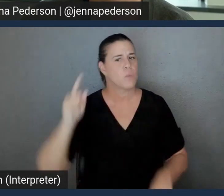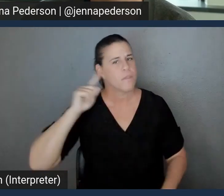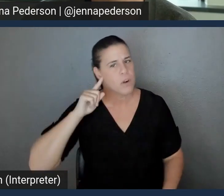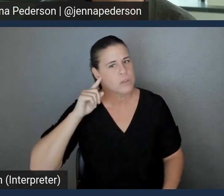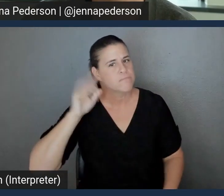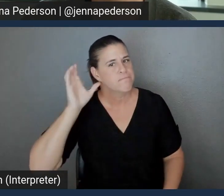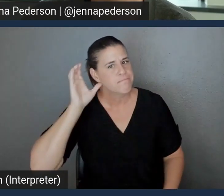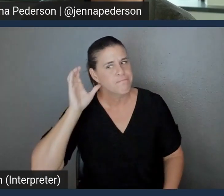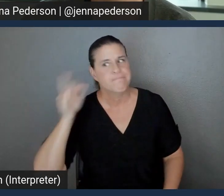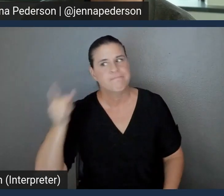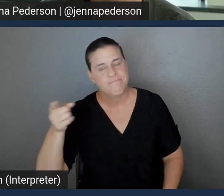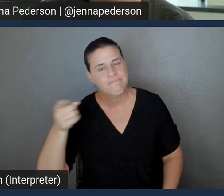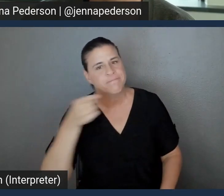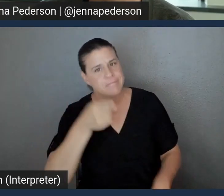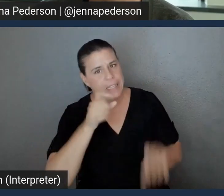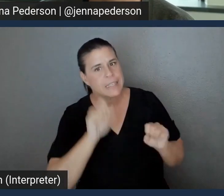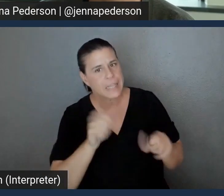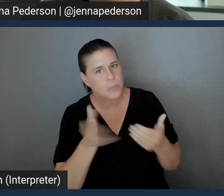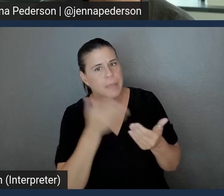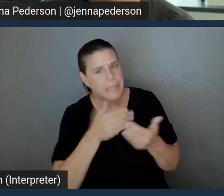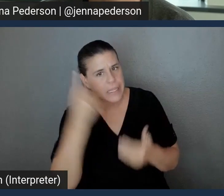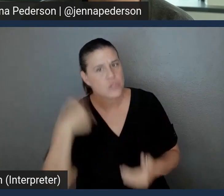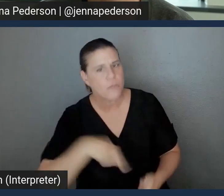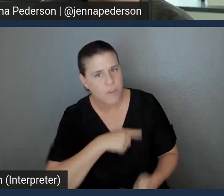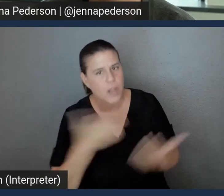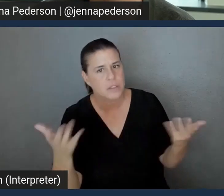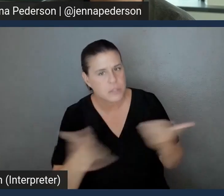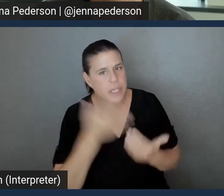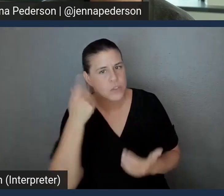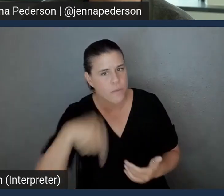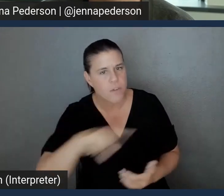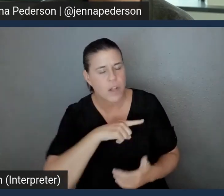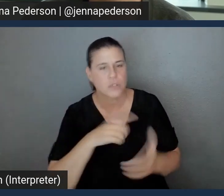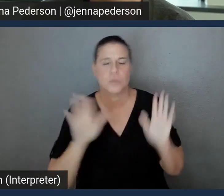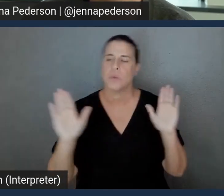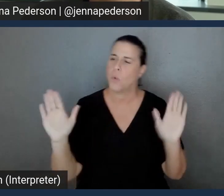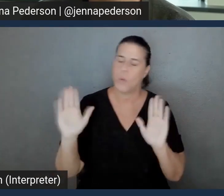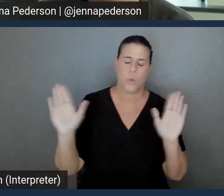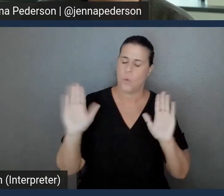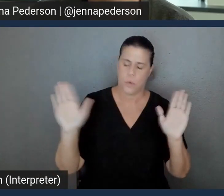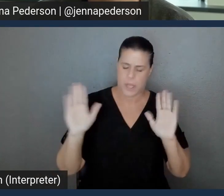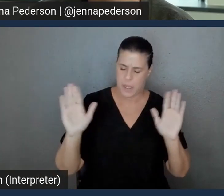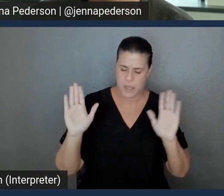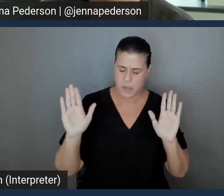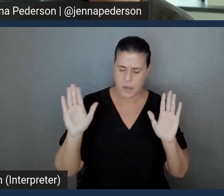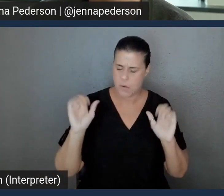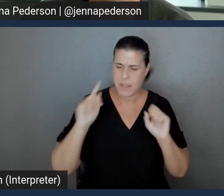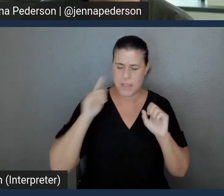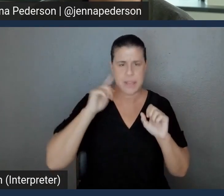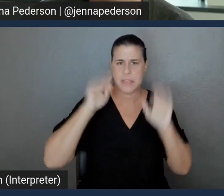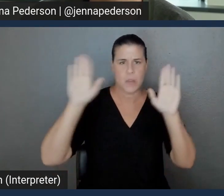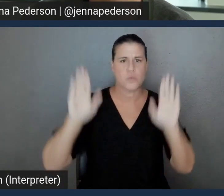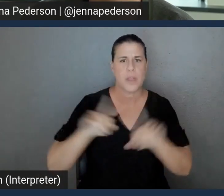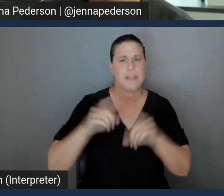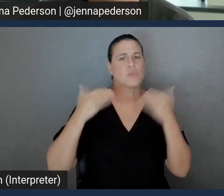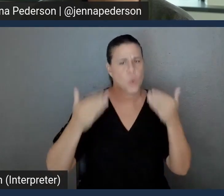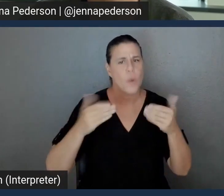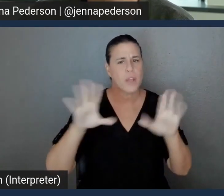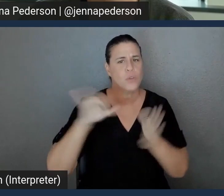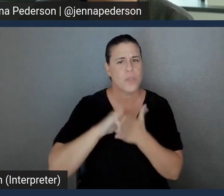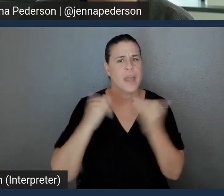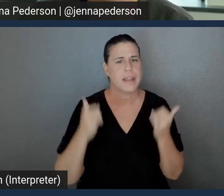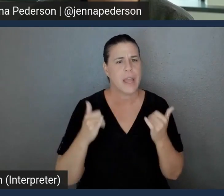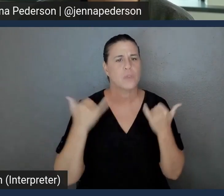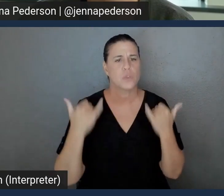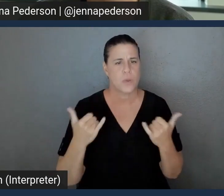is, hey, can you make this a little easier for us, right? And that's where we said, okay, you know what, like that sounds great. Let's go and do it, right? So we took